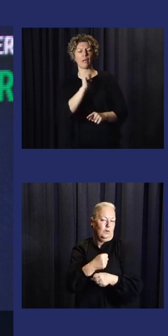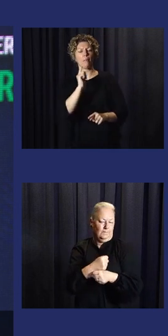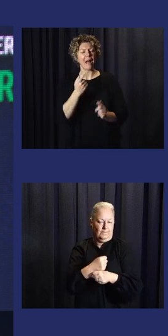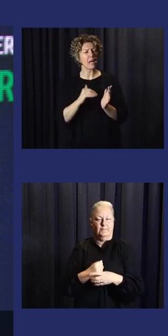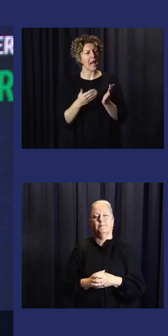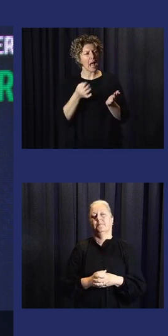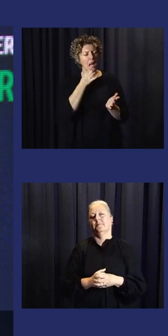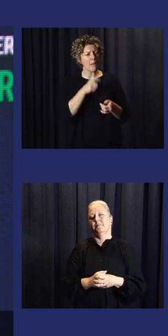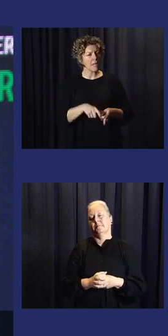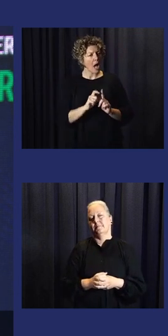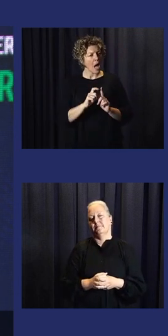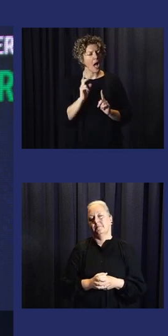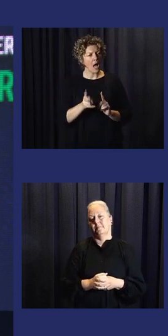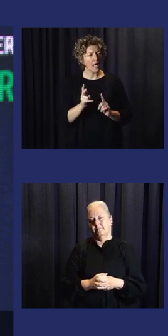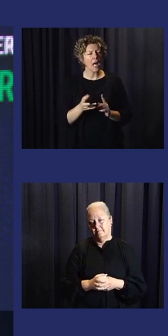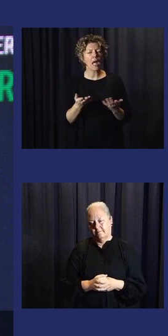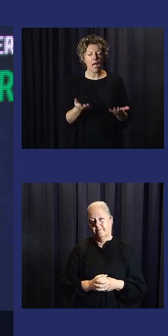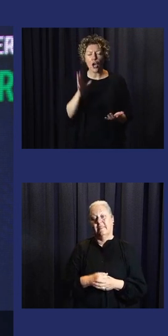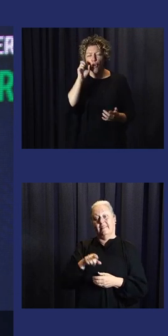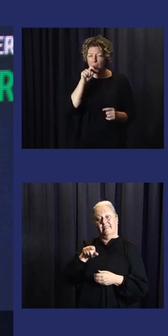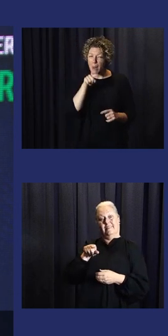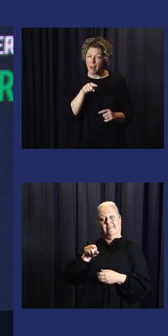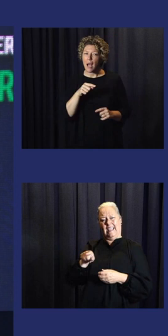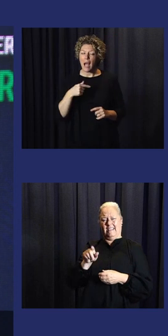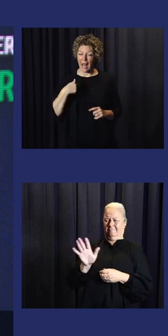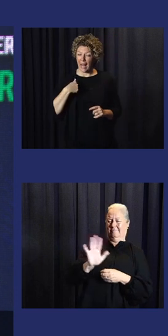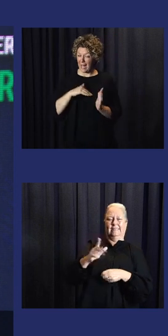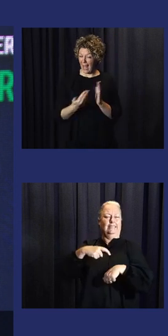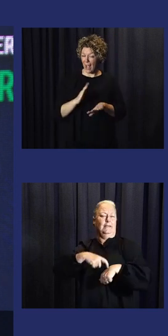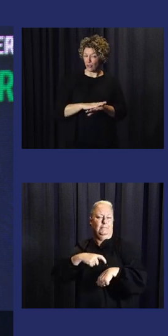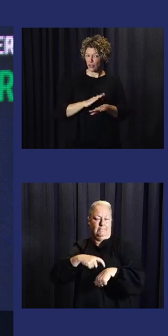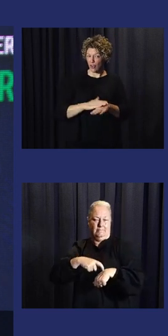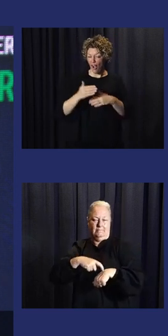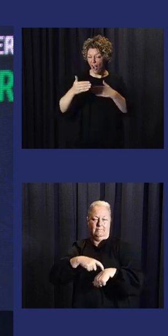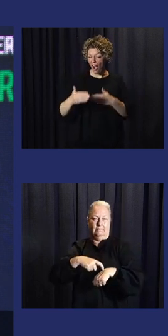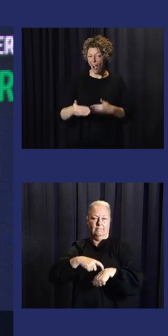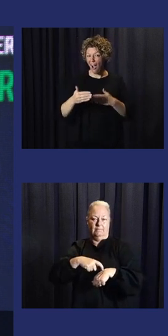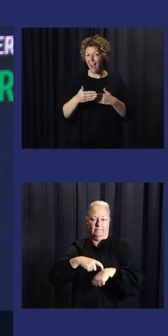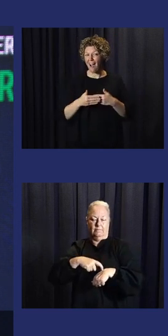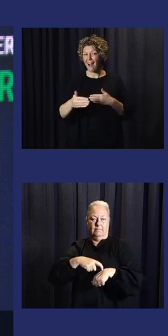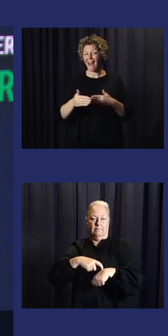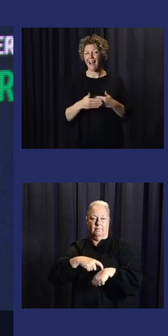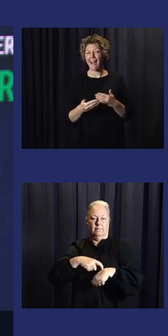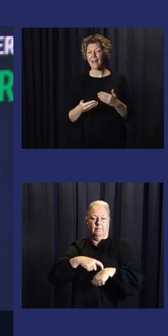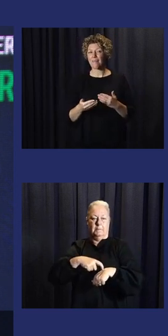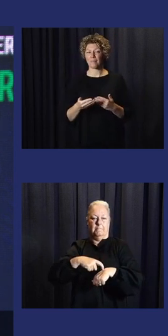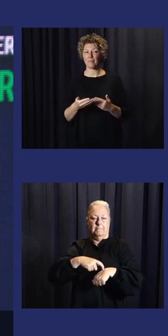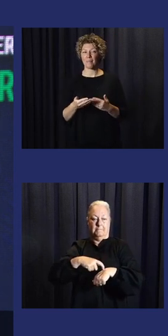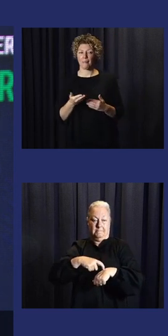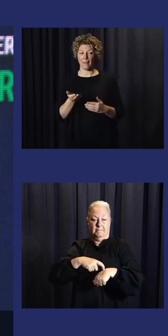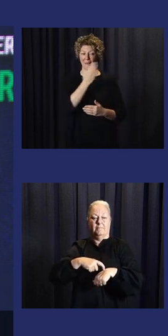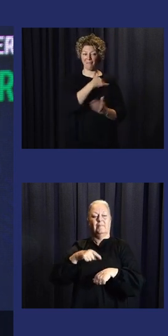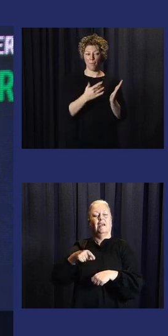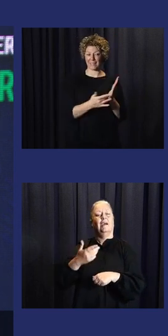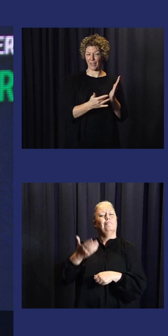challenges. I remember vividly that there are the era where gaming technology was not as developed as